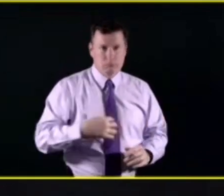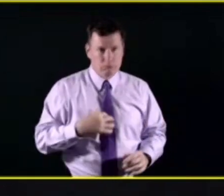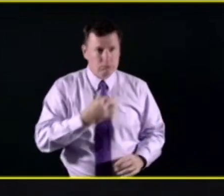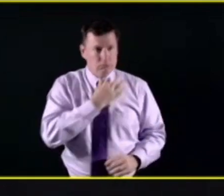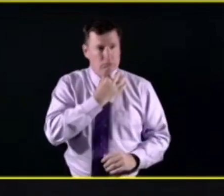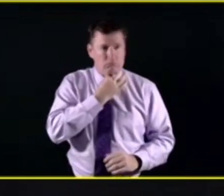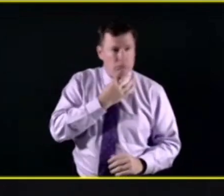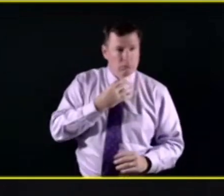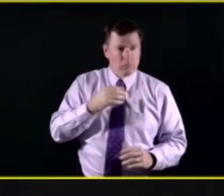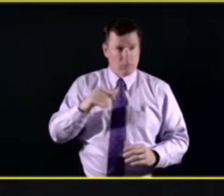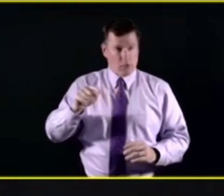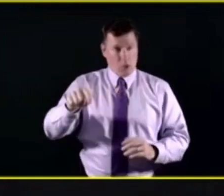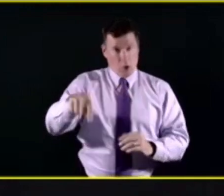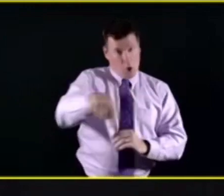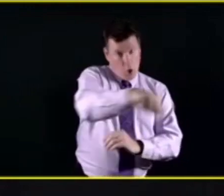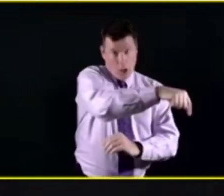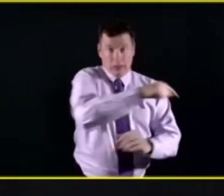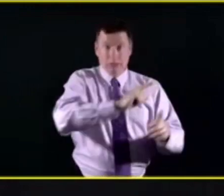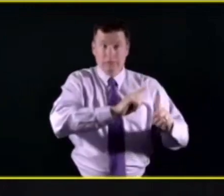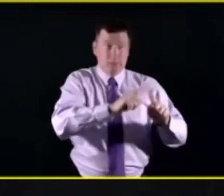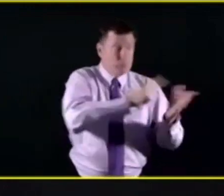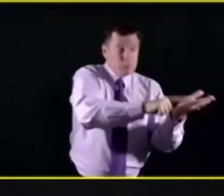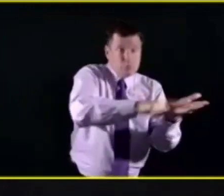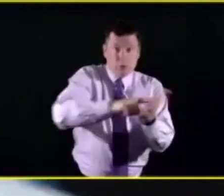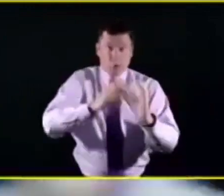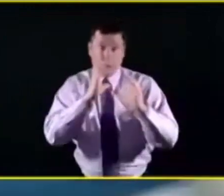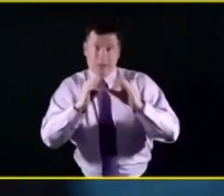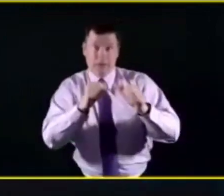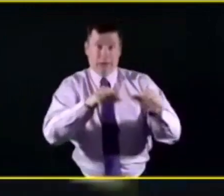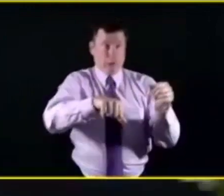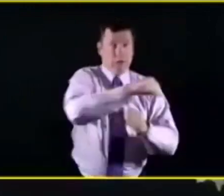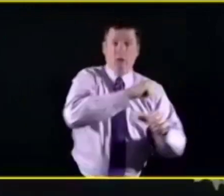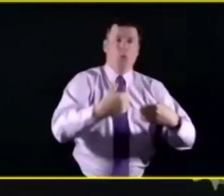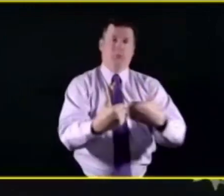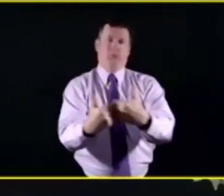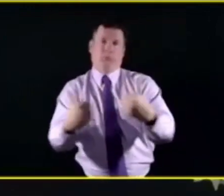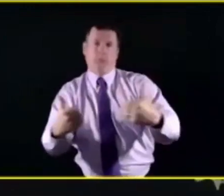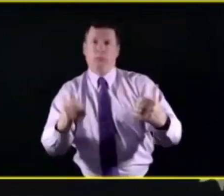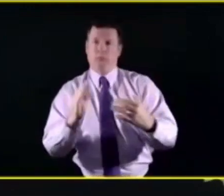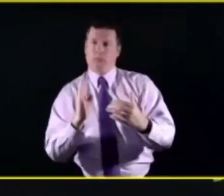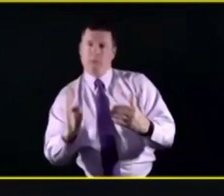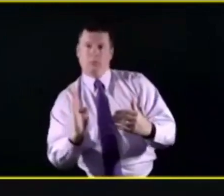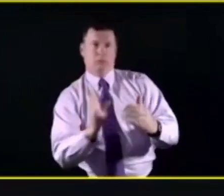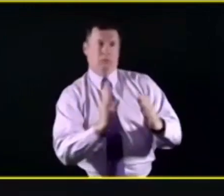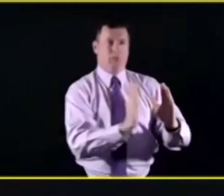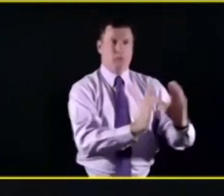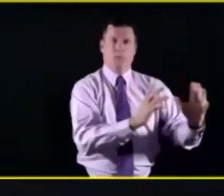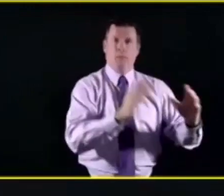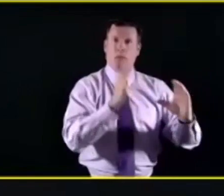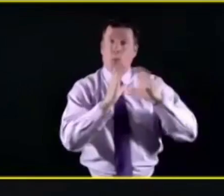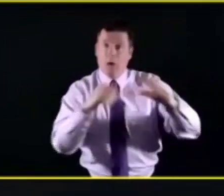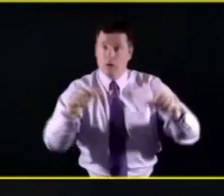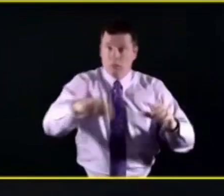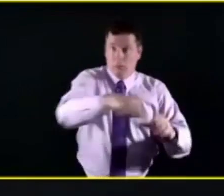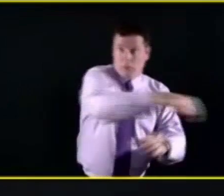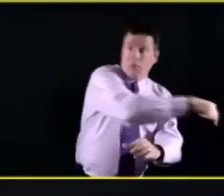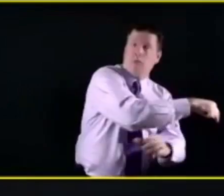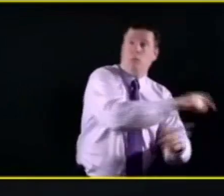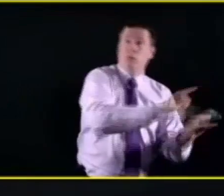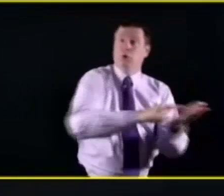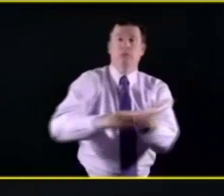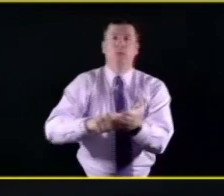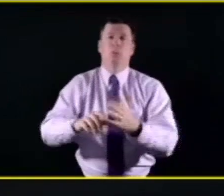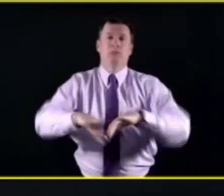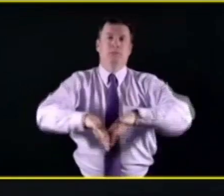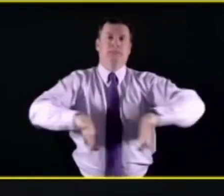a larger body of knowledge overall? I think they do both. Certainly